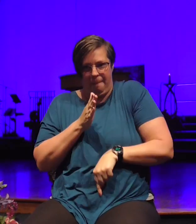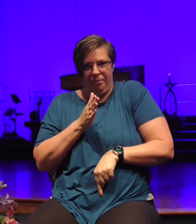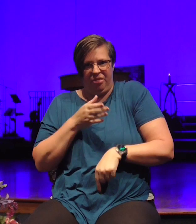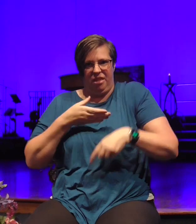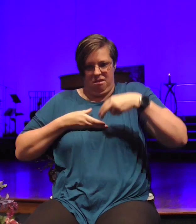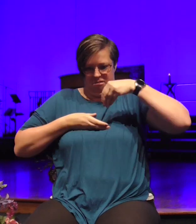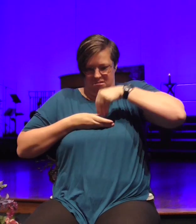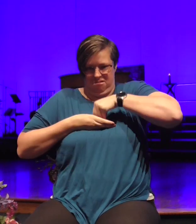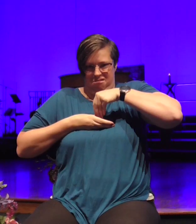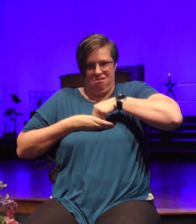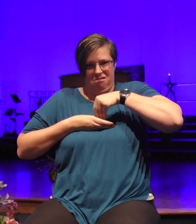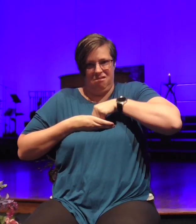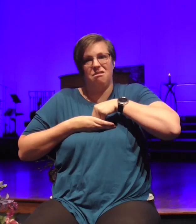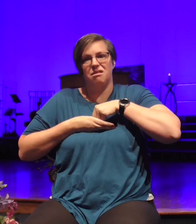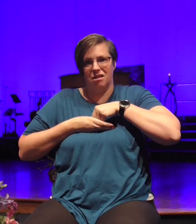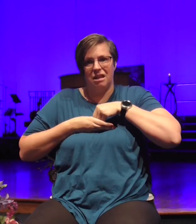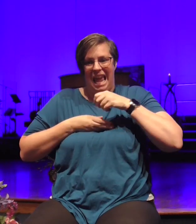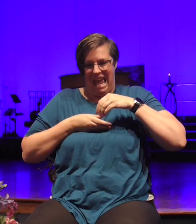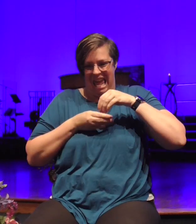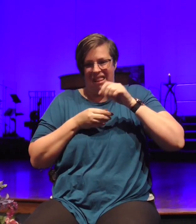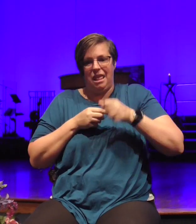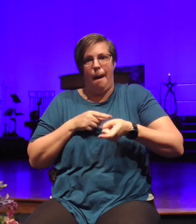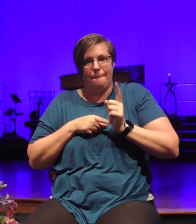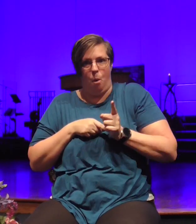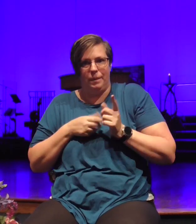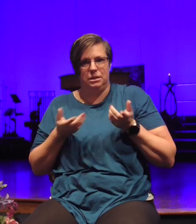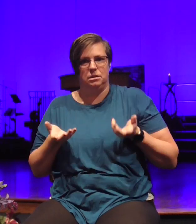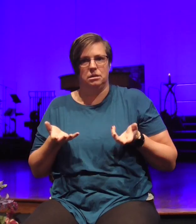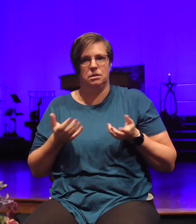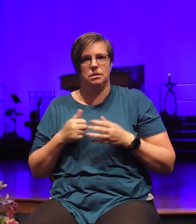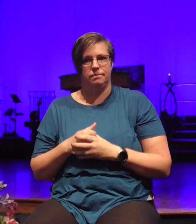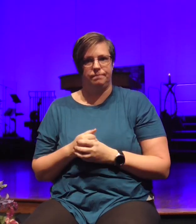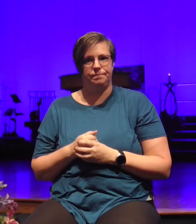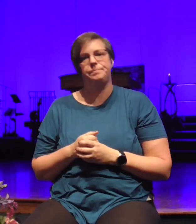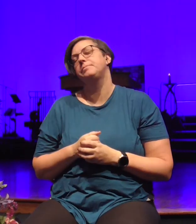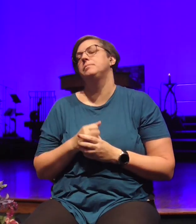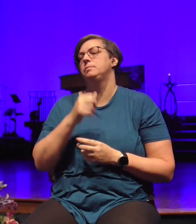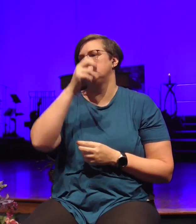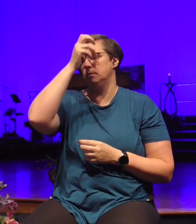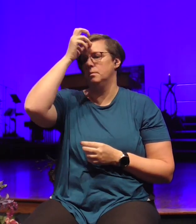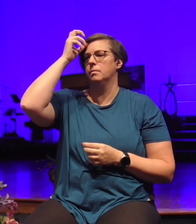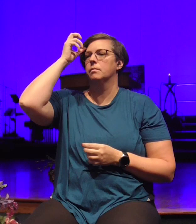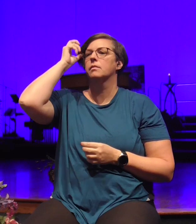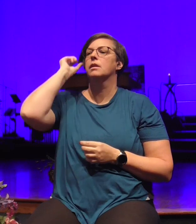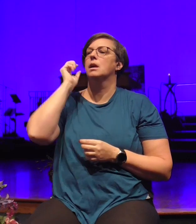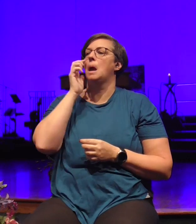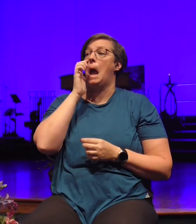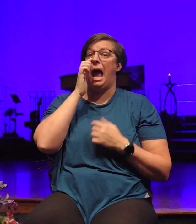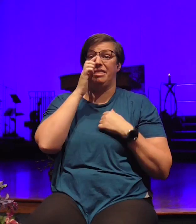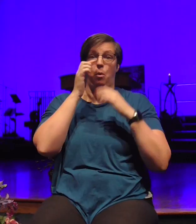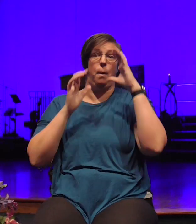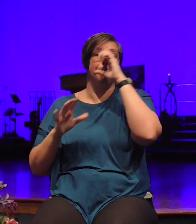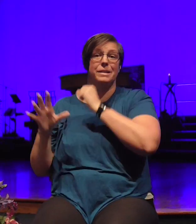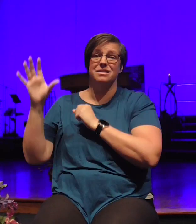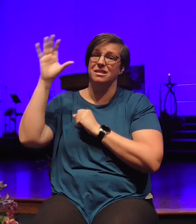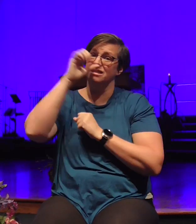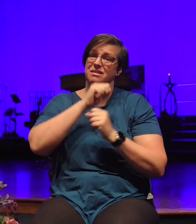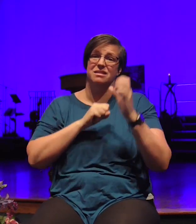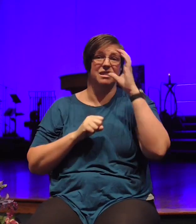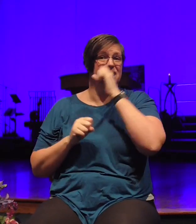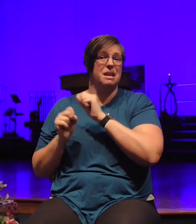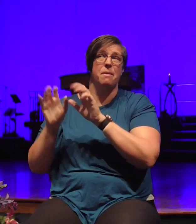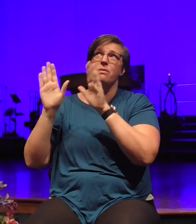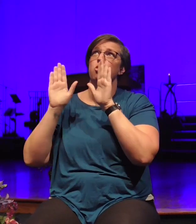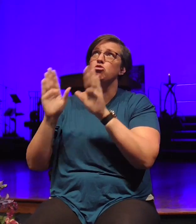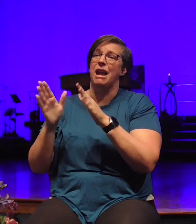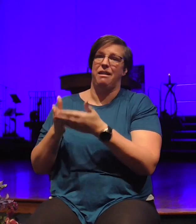us, even in a moment like that. And then we miss some of the greatest stuff. And